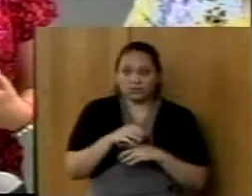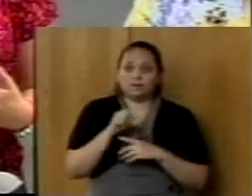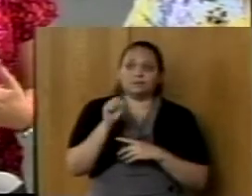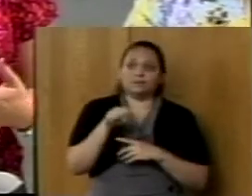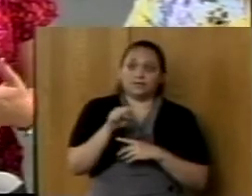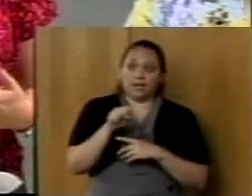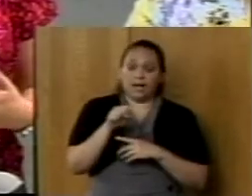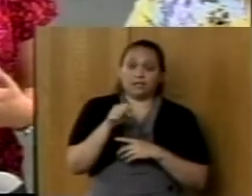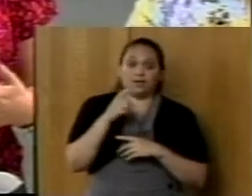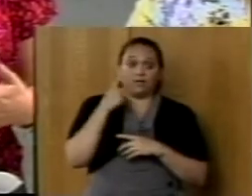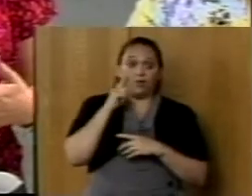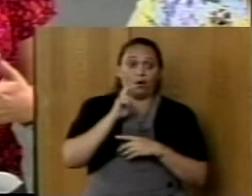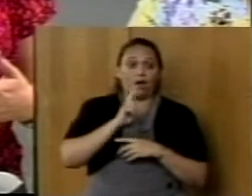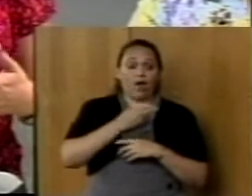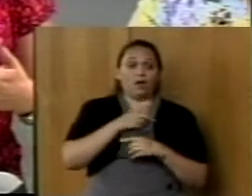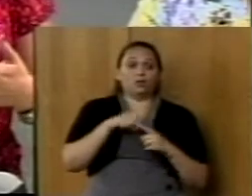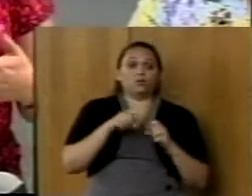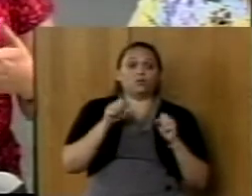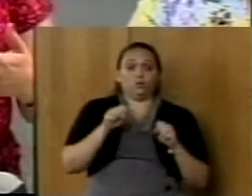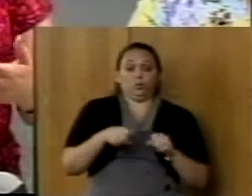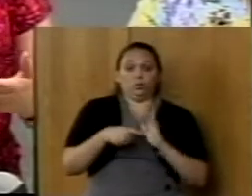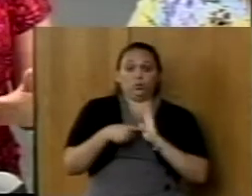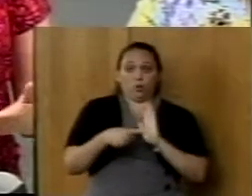for us to show that we are